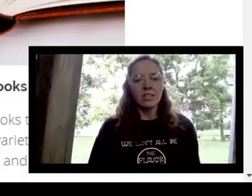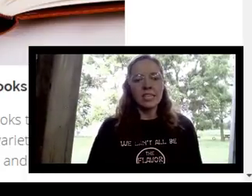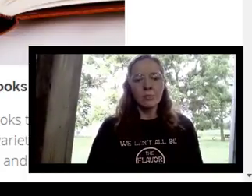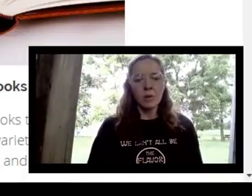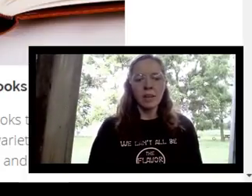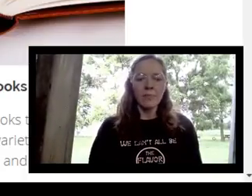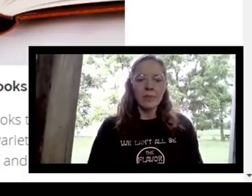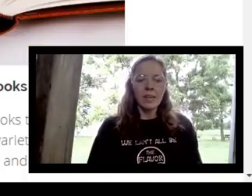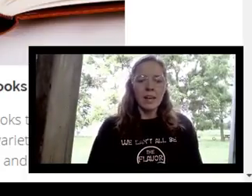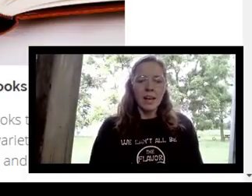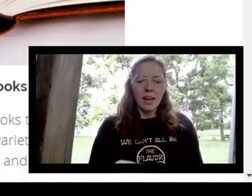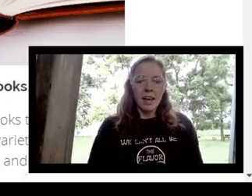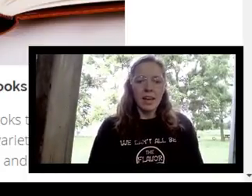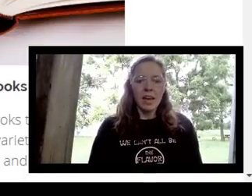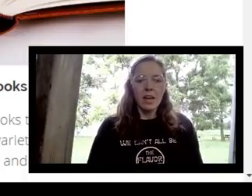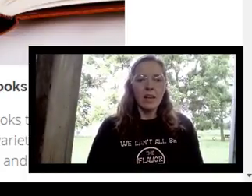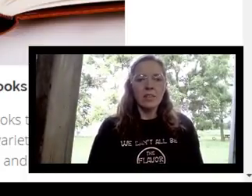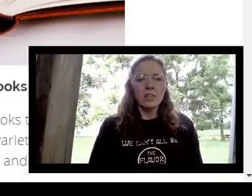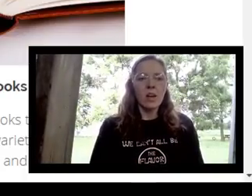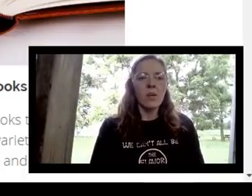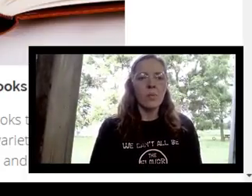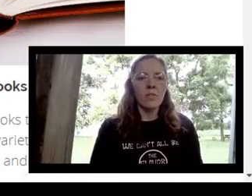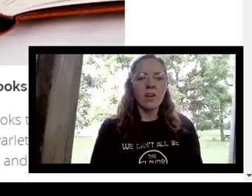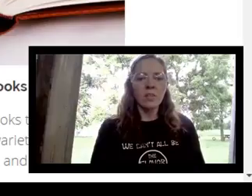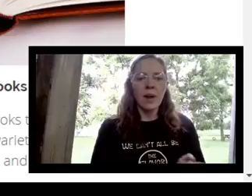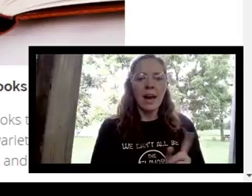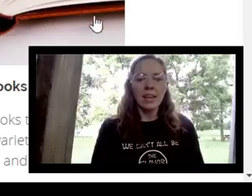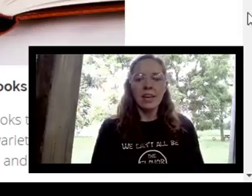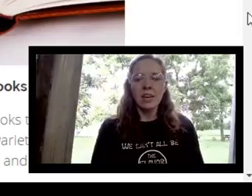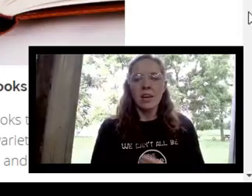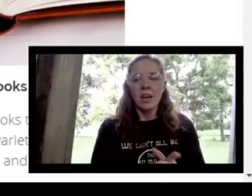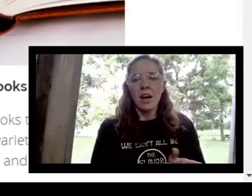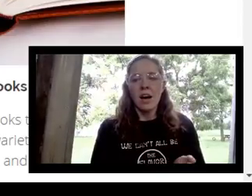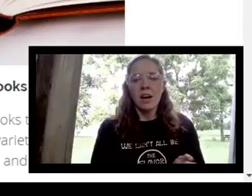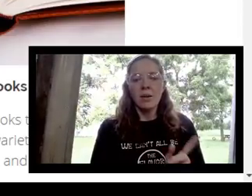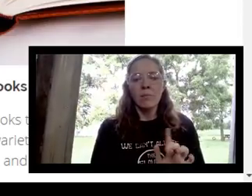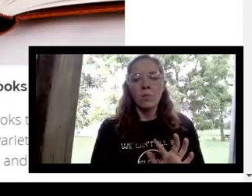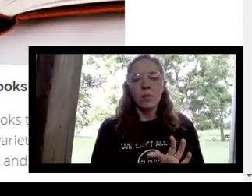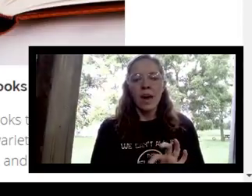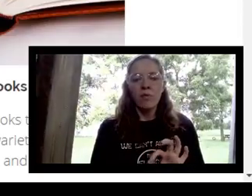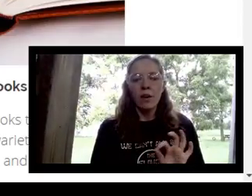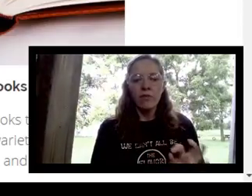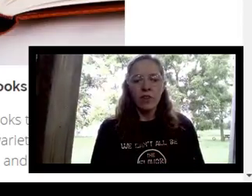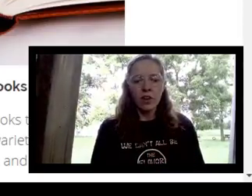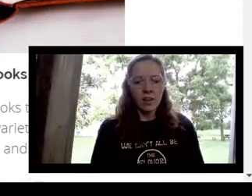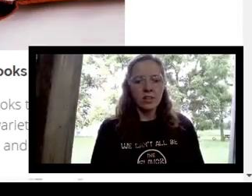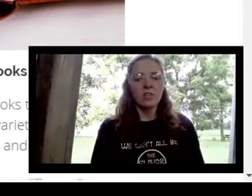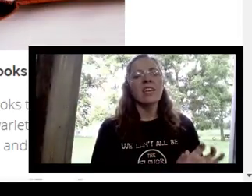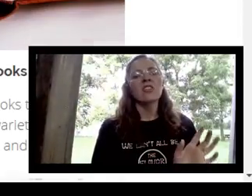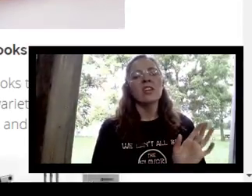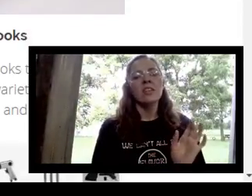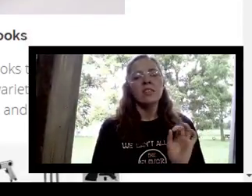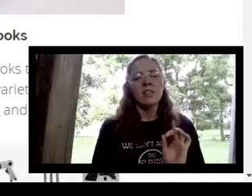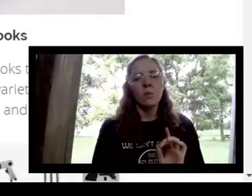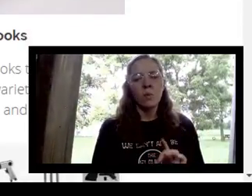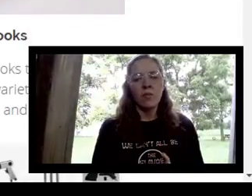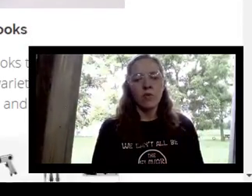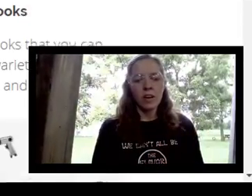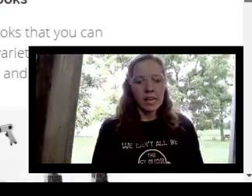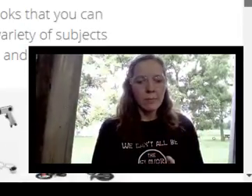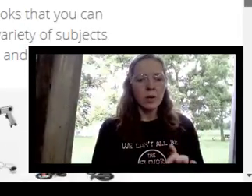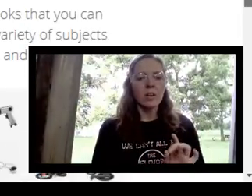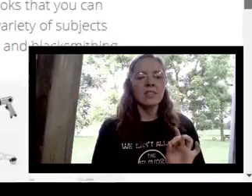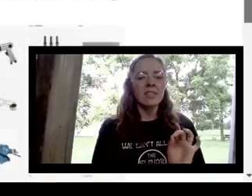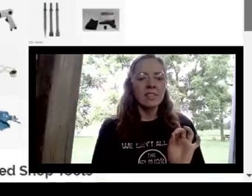merchandise on Teespring. And we've also added, we have one for consultations, one